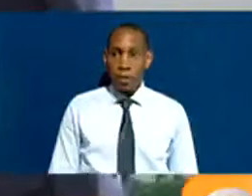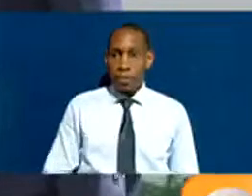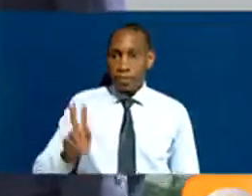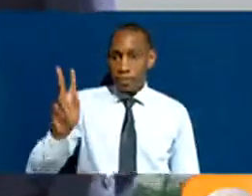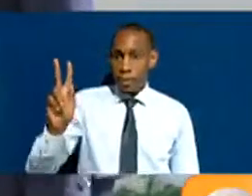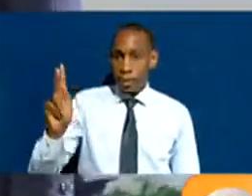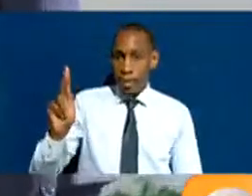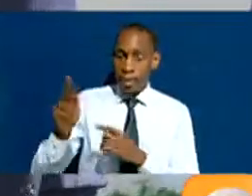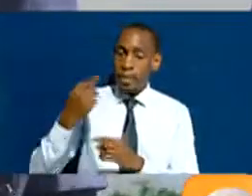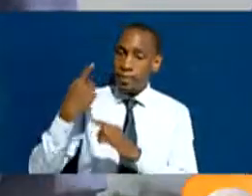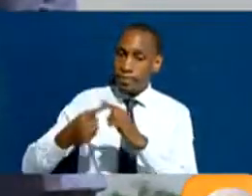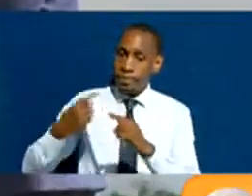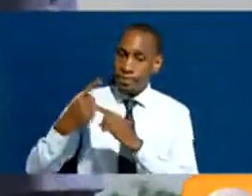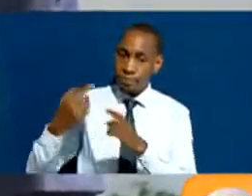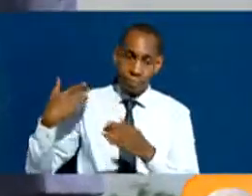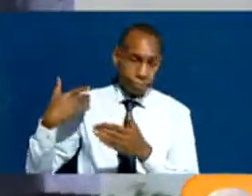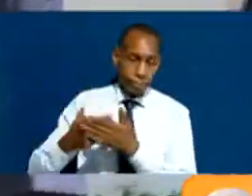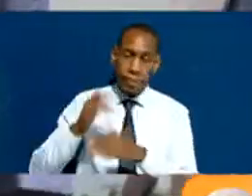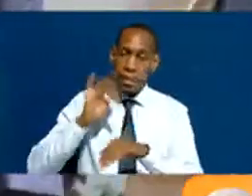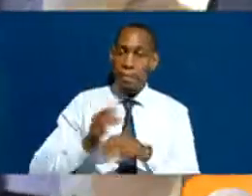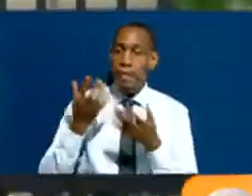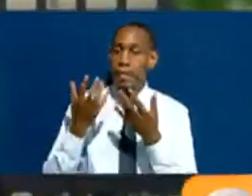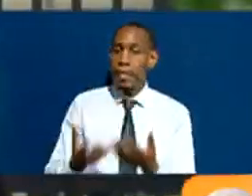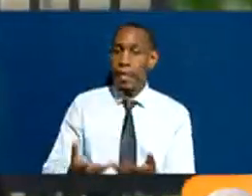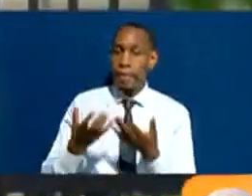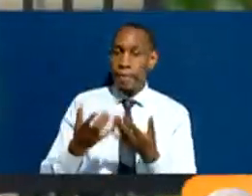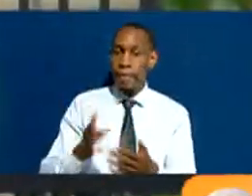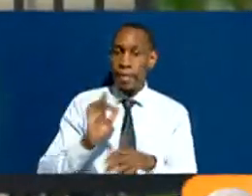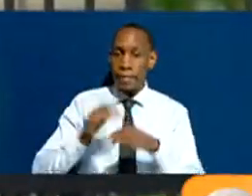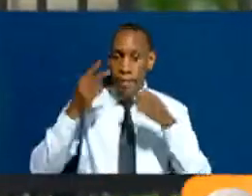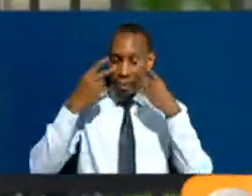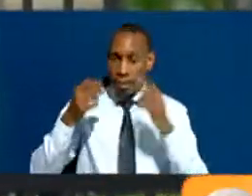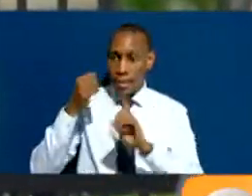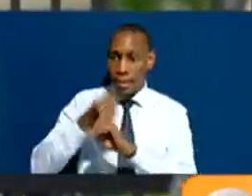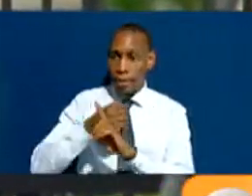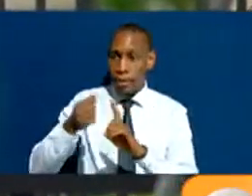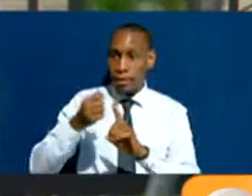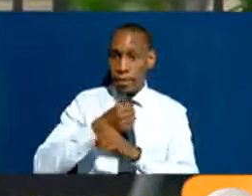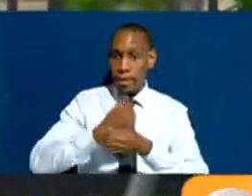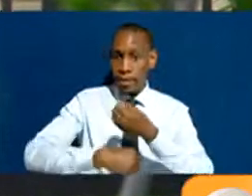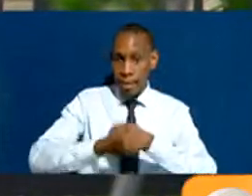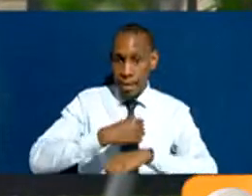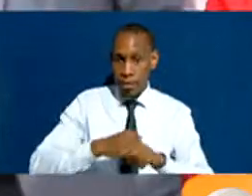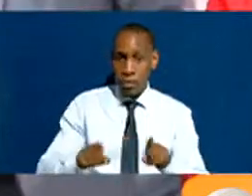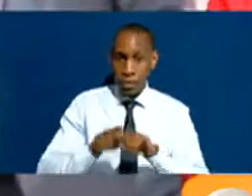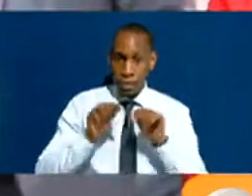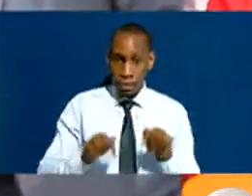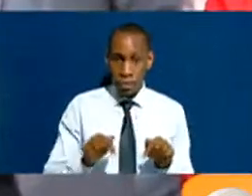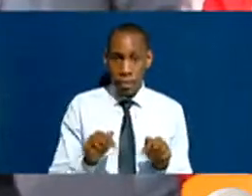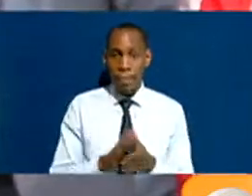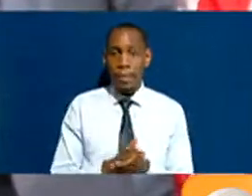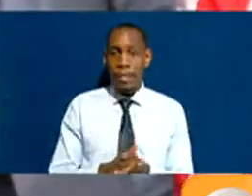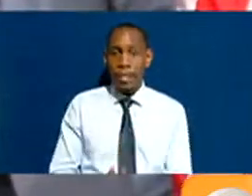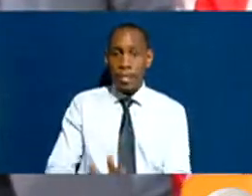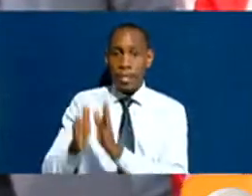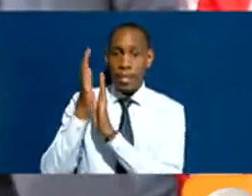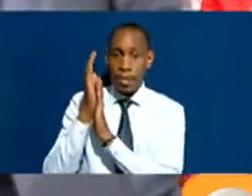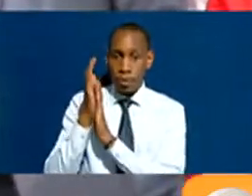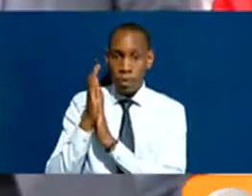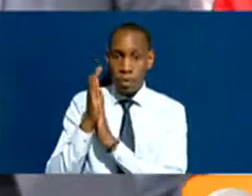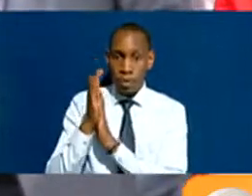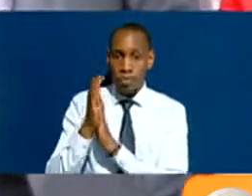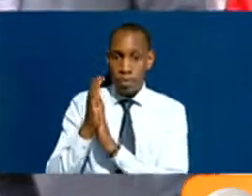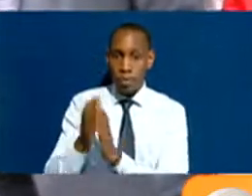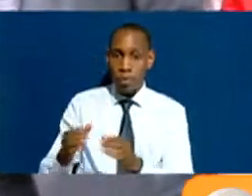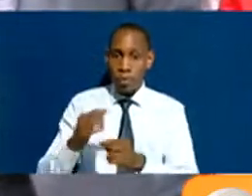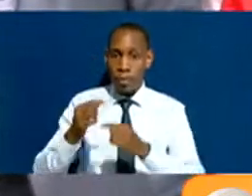Kenya has for years paid the ultimate price of the effects of terrorism and violent extremism. And to date, the security apparatus